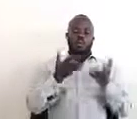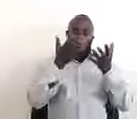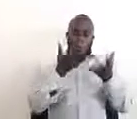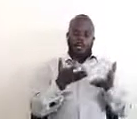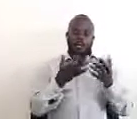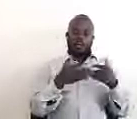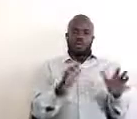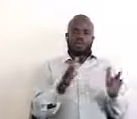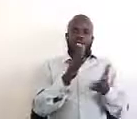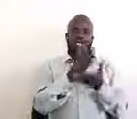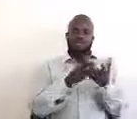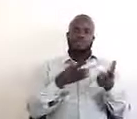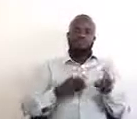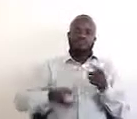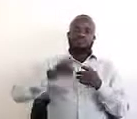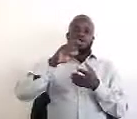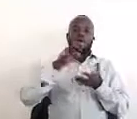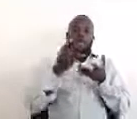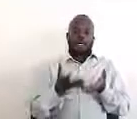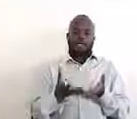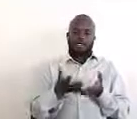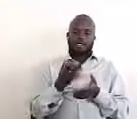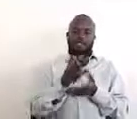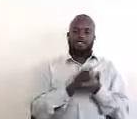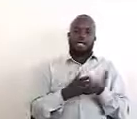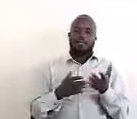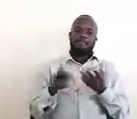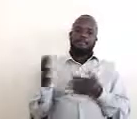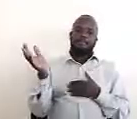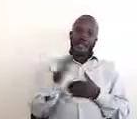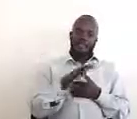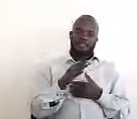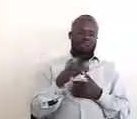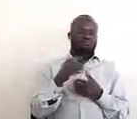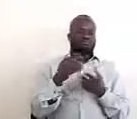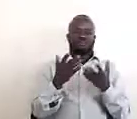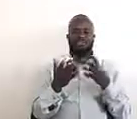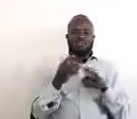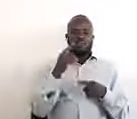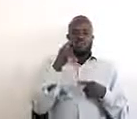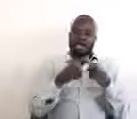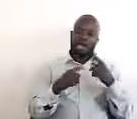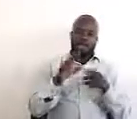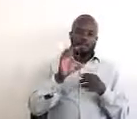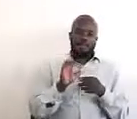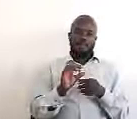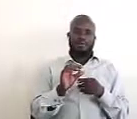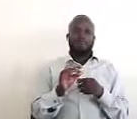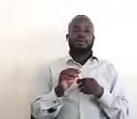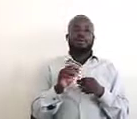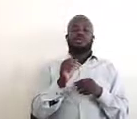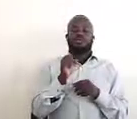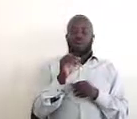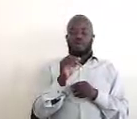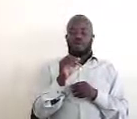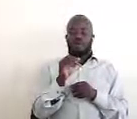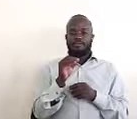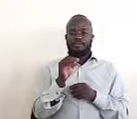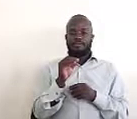to lose weight, some need to gain weight, some could go back and forth in the space of a year or